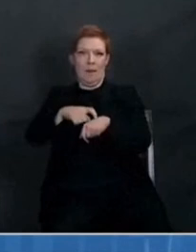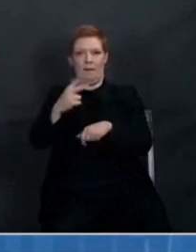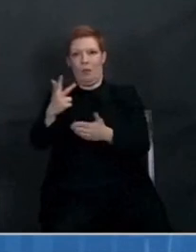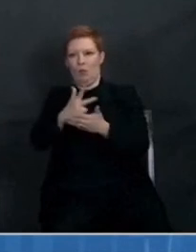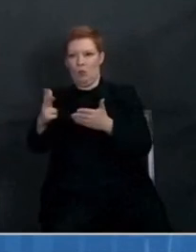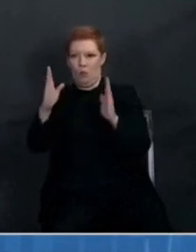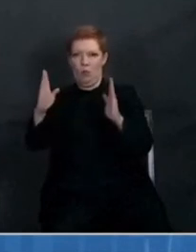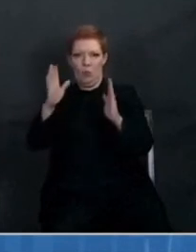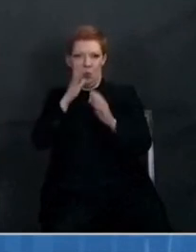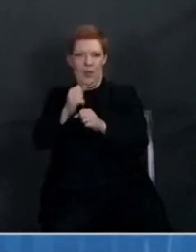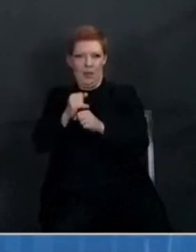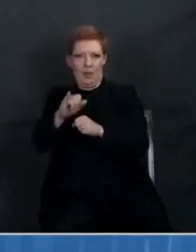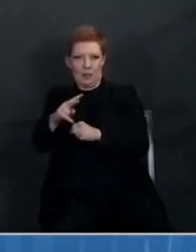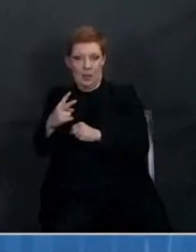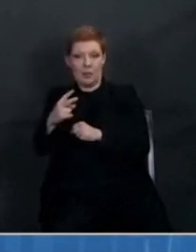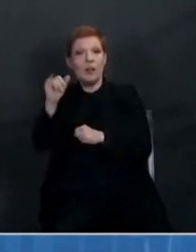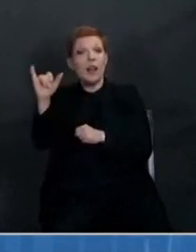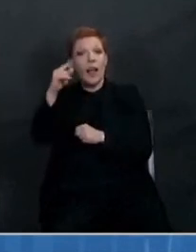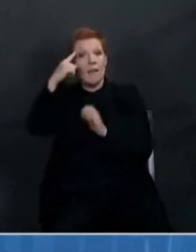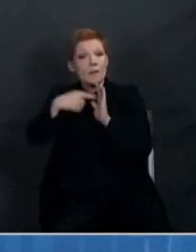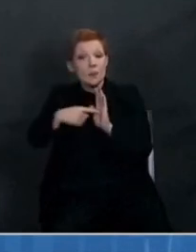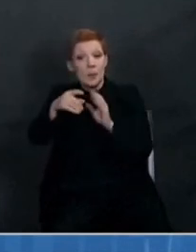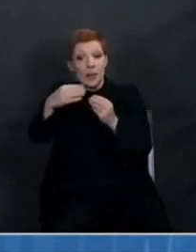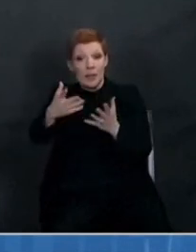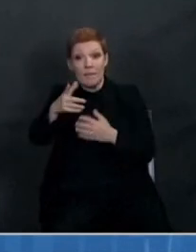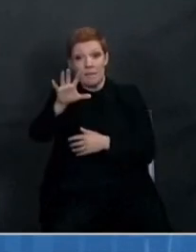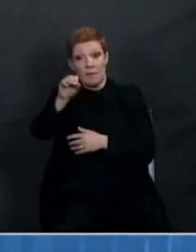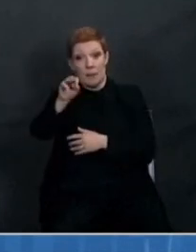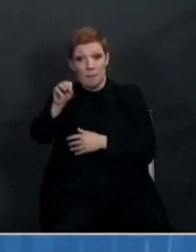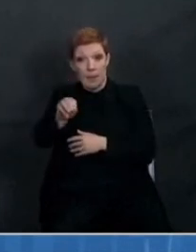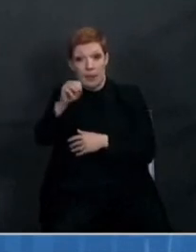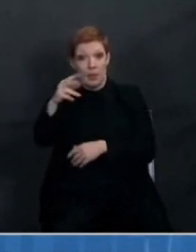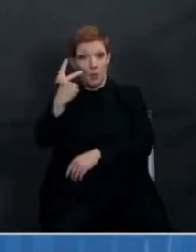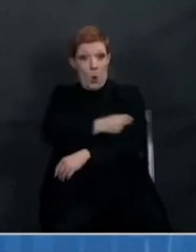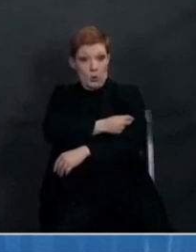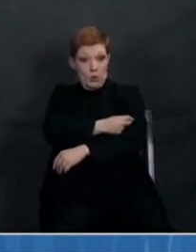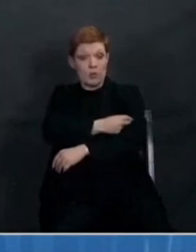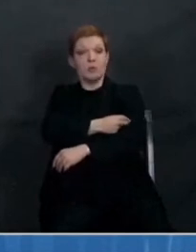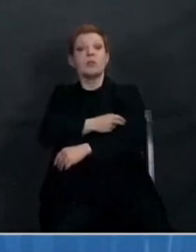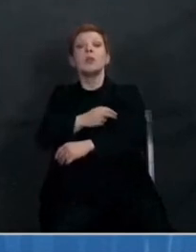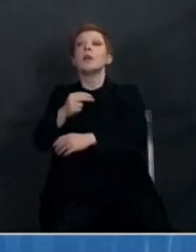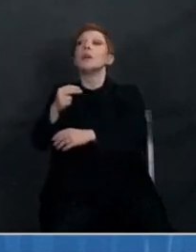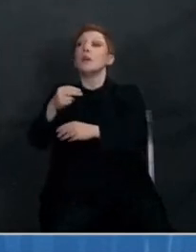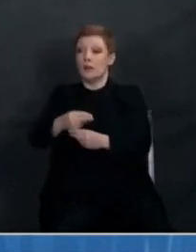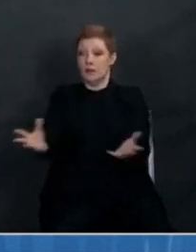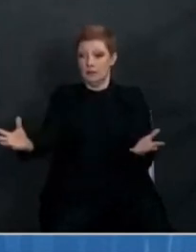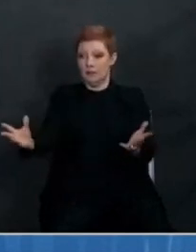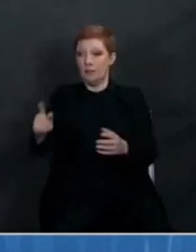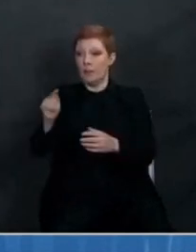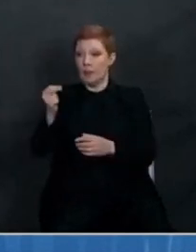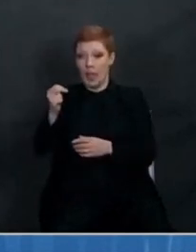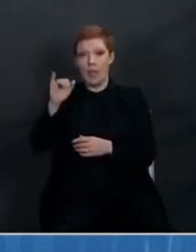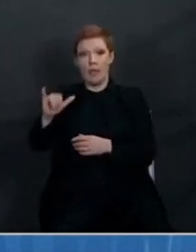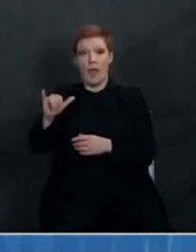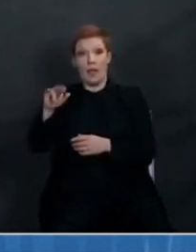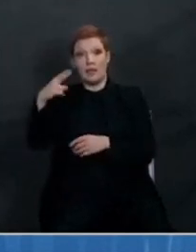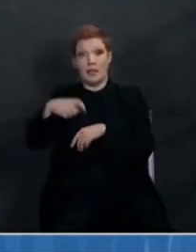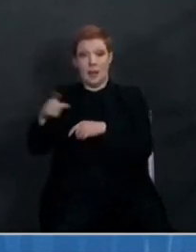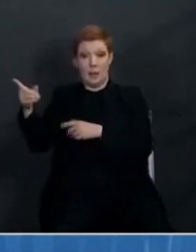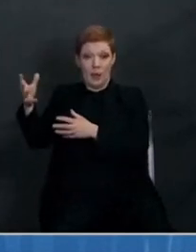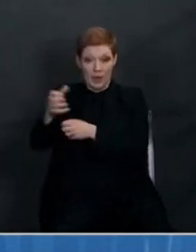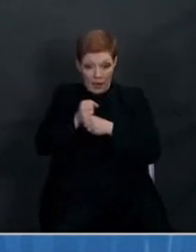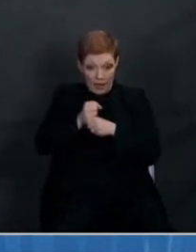50 million doses to individuals and then the next time around you get more doses, when you're at that third or fourth week,